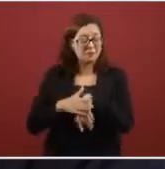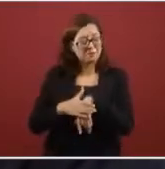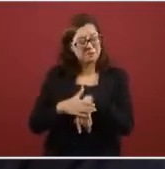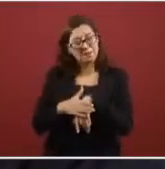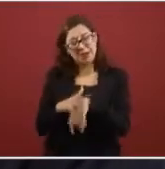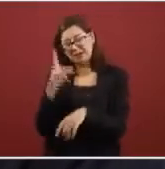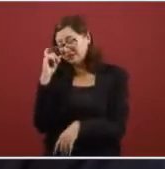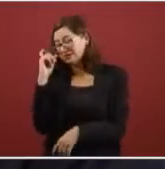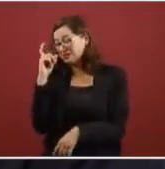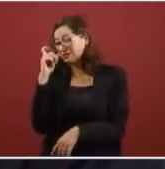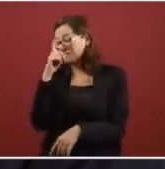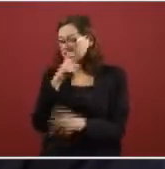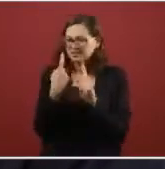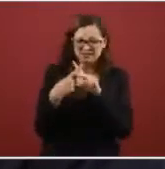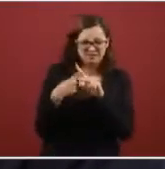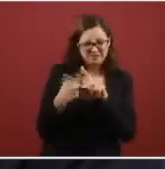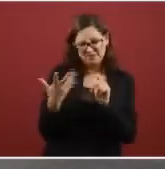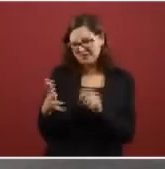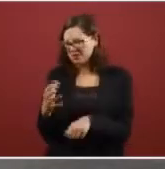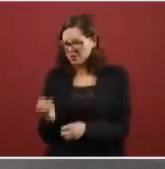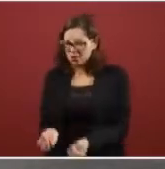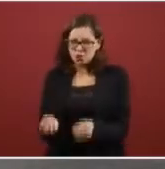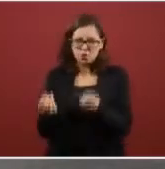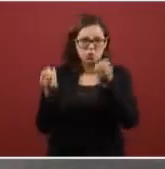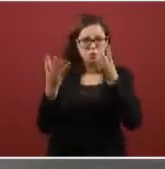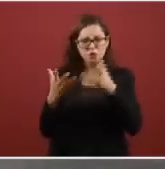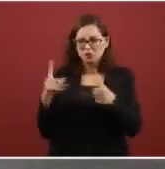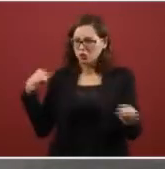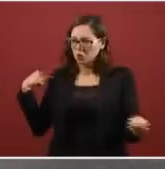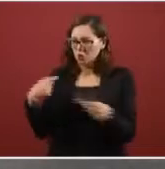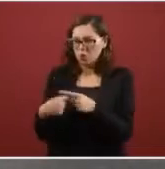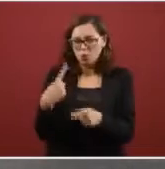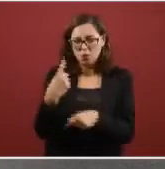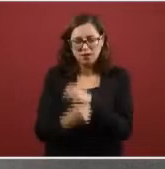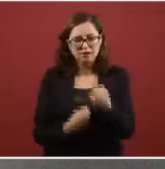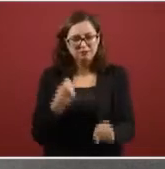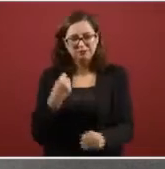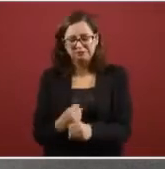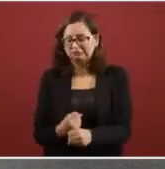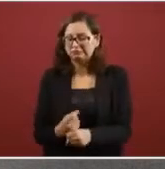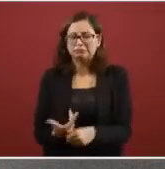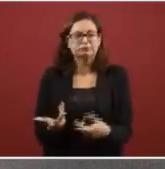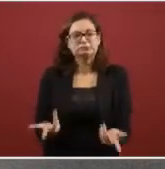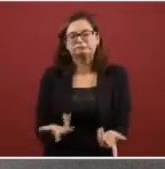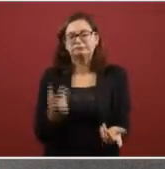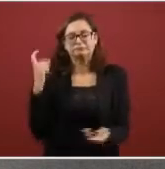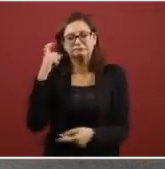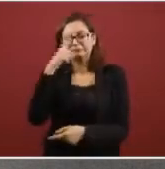which seemed to be the most uh... uh... part for them to